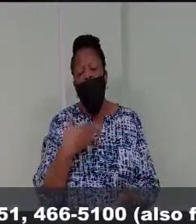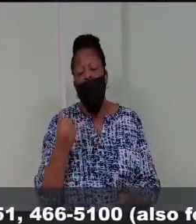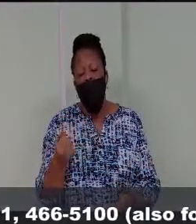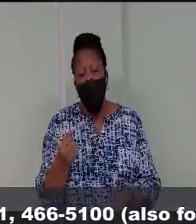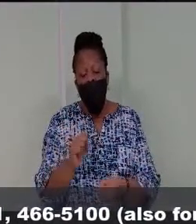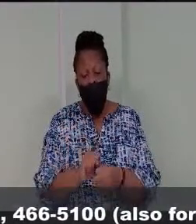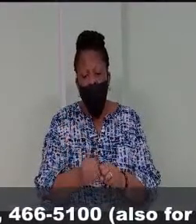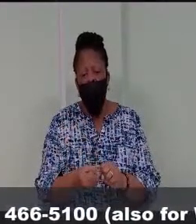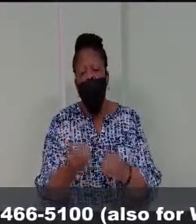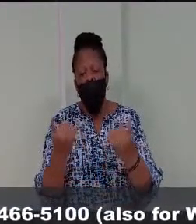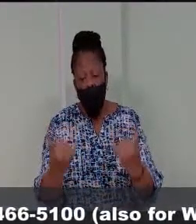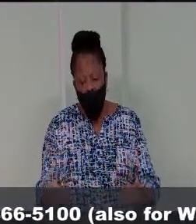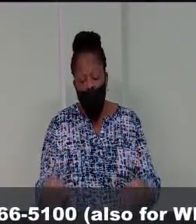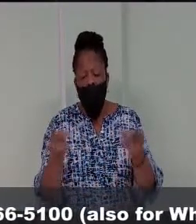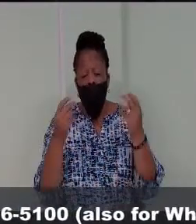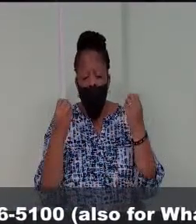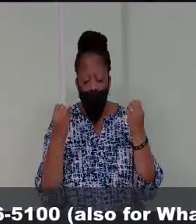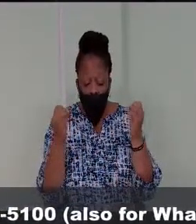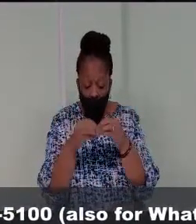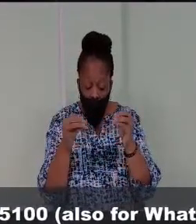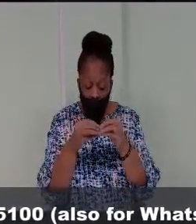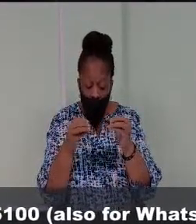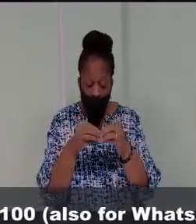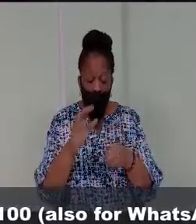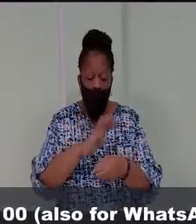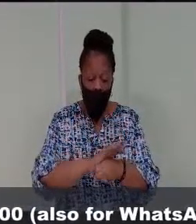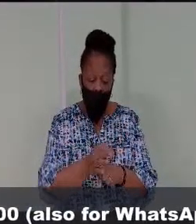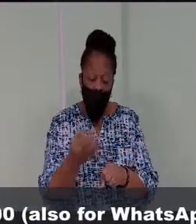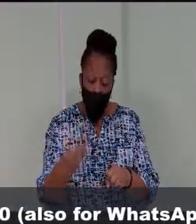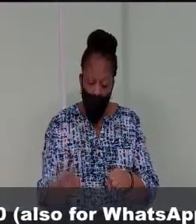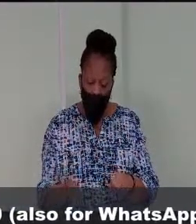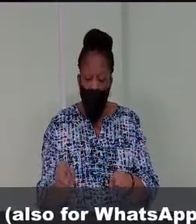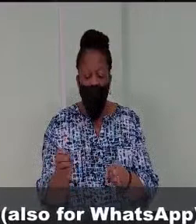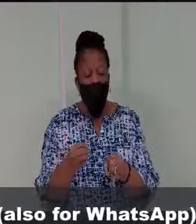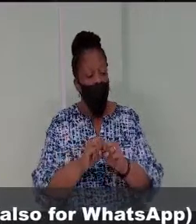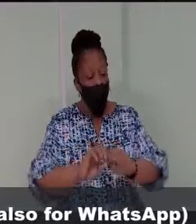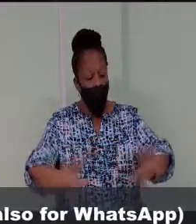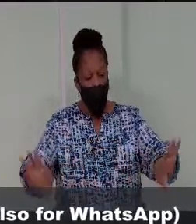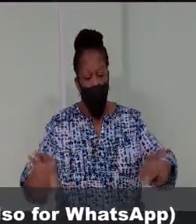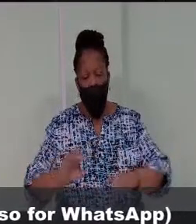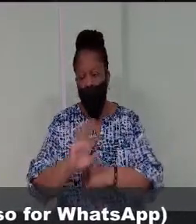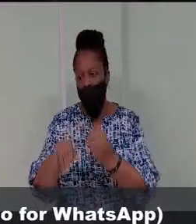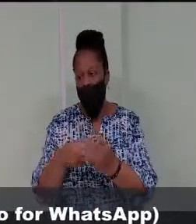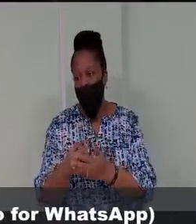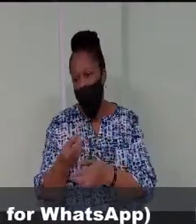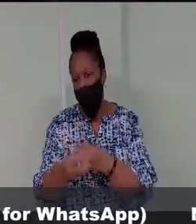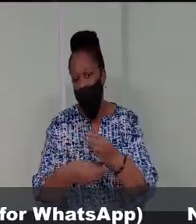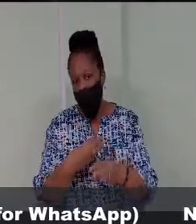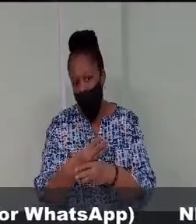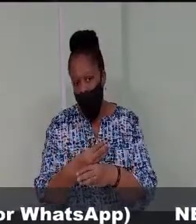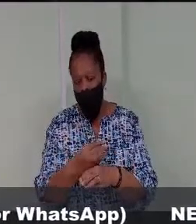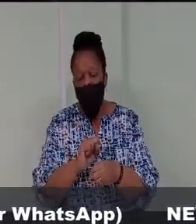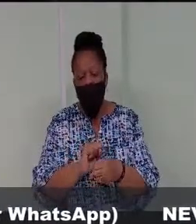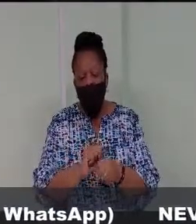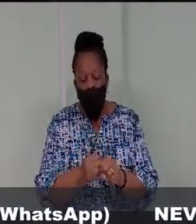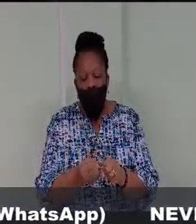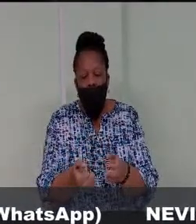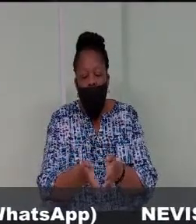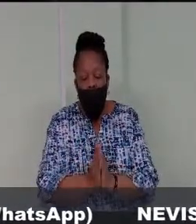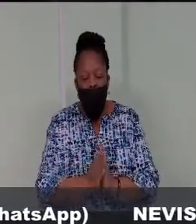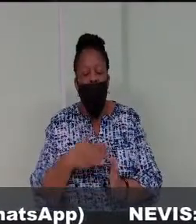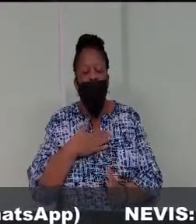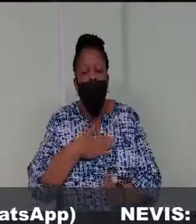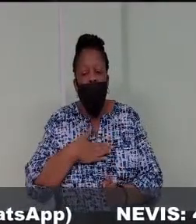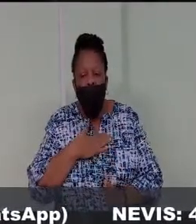is a normal reaction to chronic stress, you still need to stay focused and vigilant and continue with the non-pharmaceutical